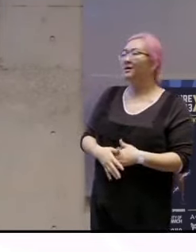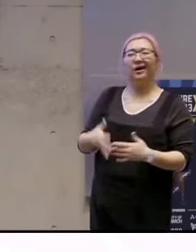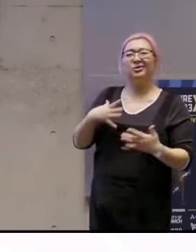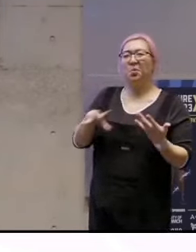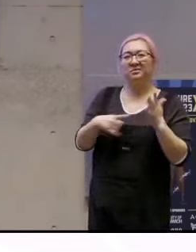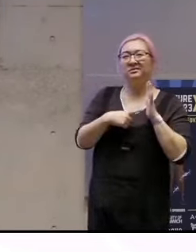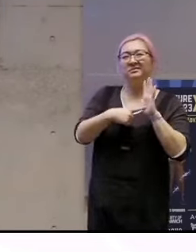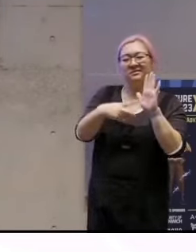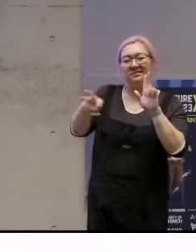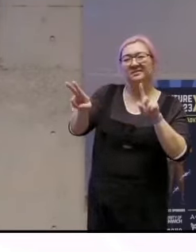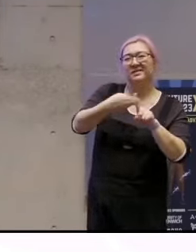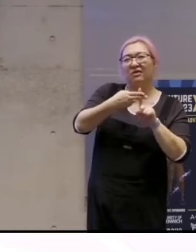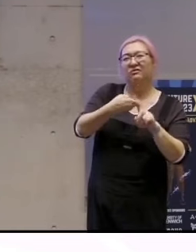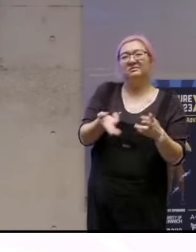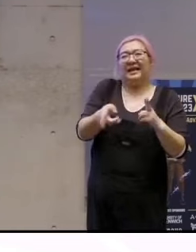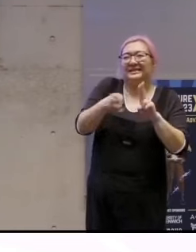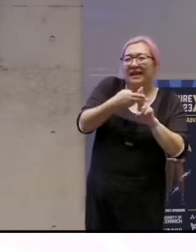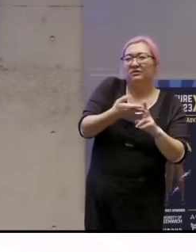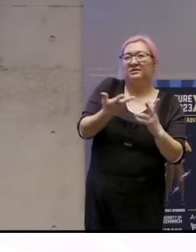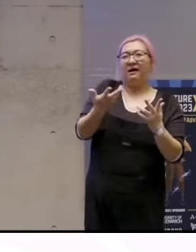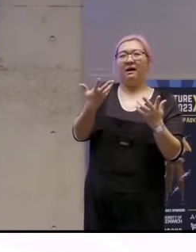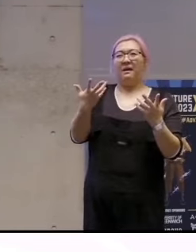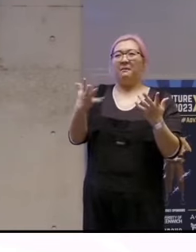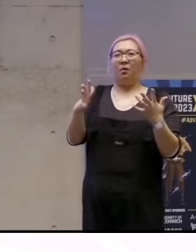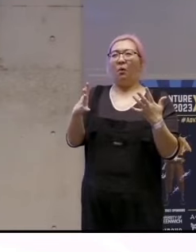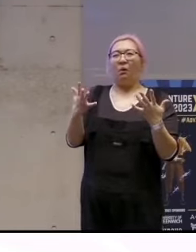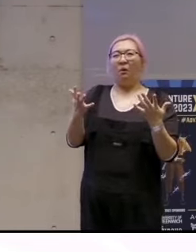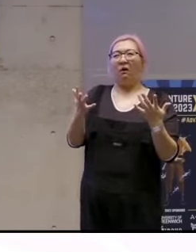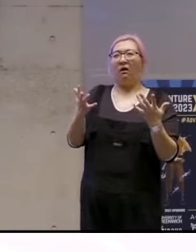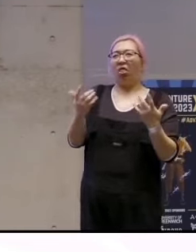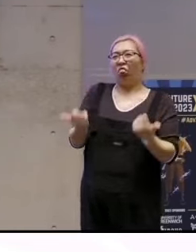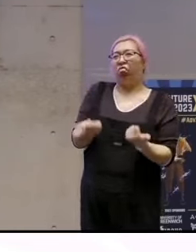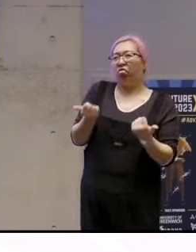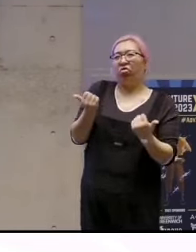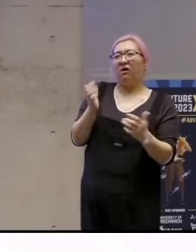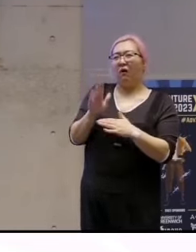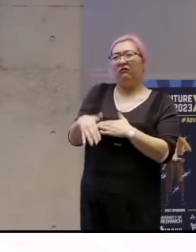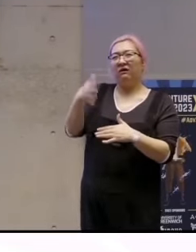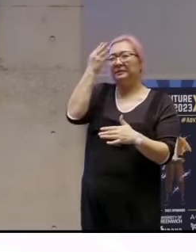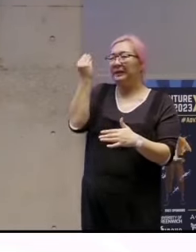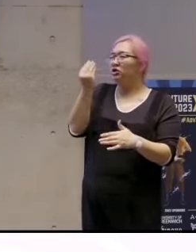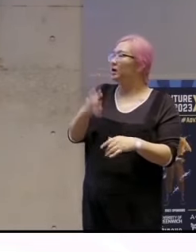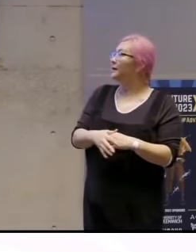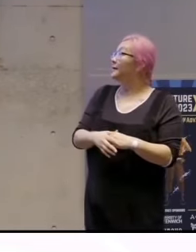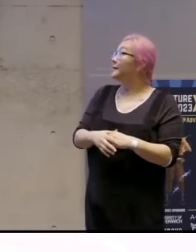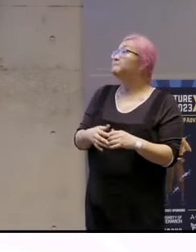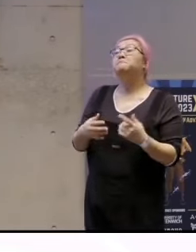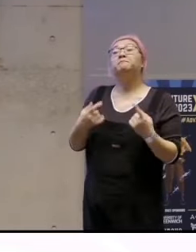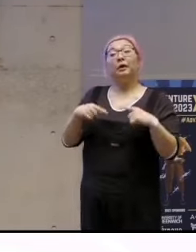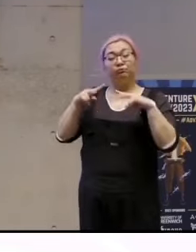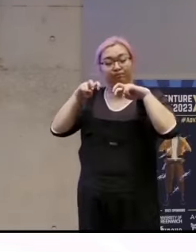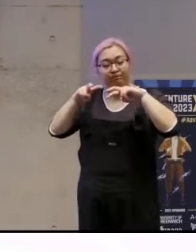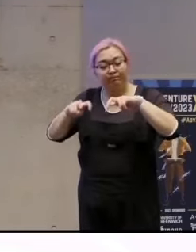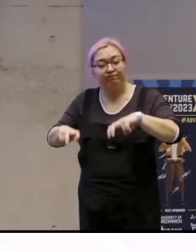cliched perception of this disease. So memory loss, we found,